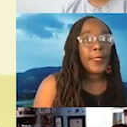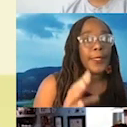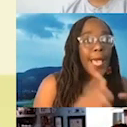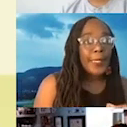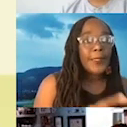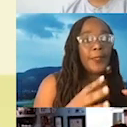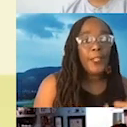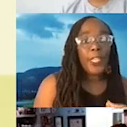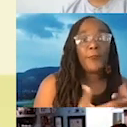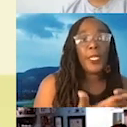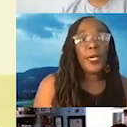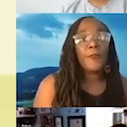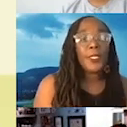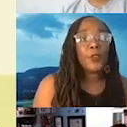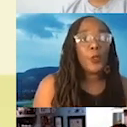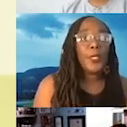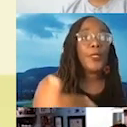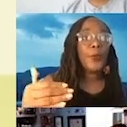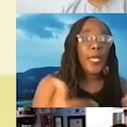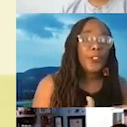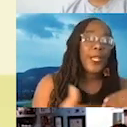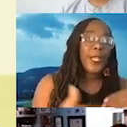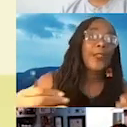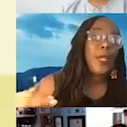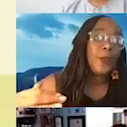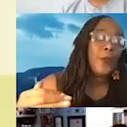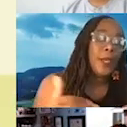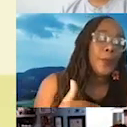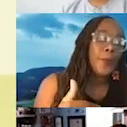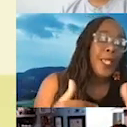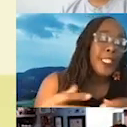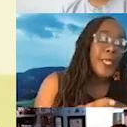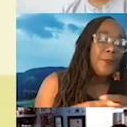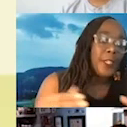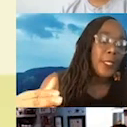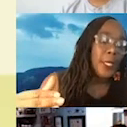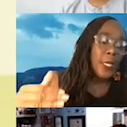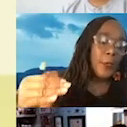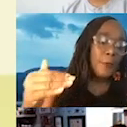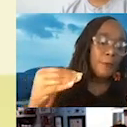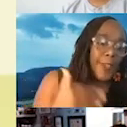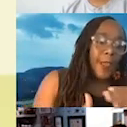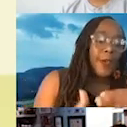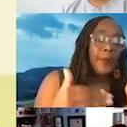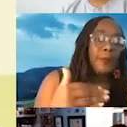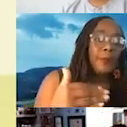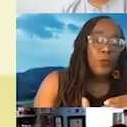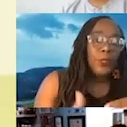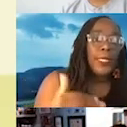And that's the philosophy of this group, you know, that we are trying to create a space for